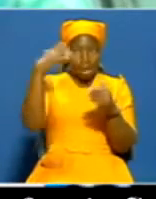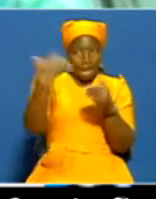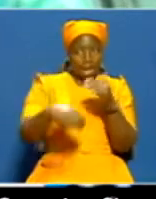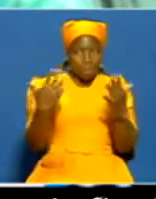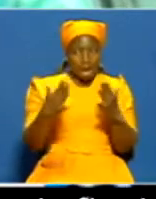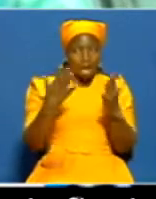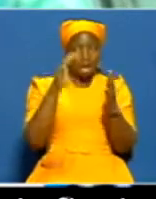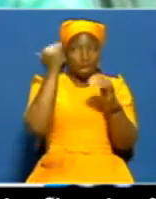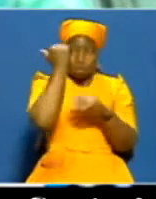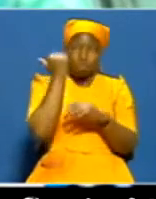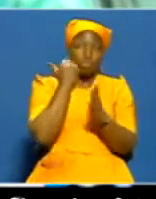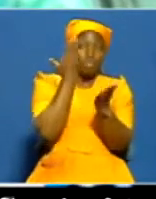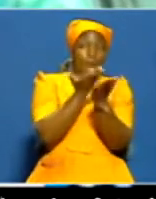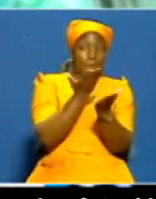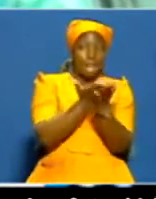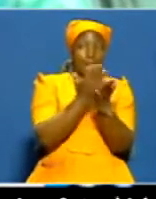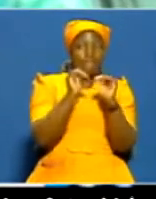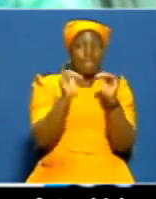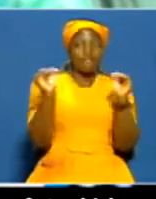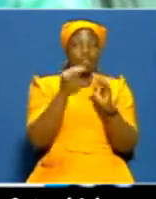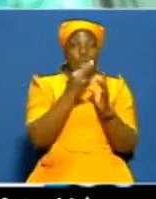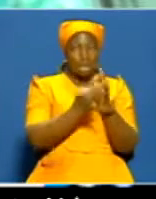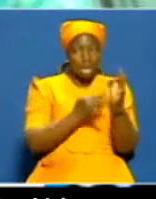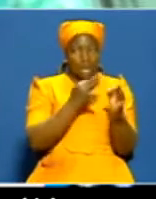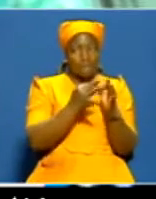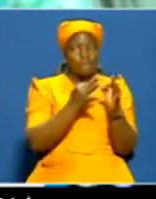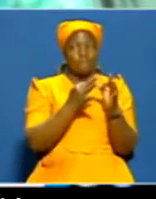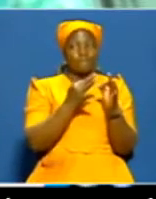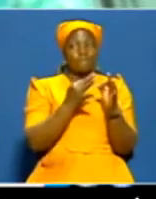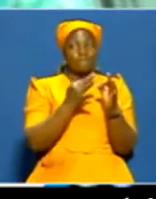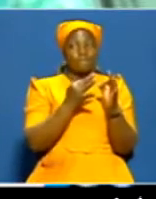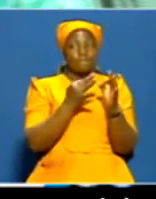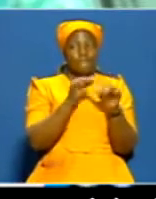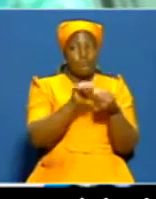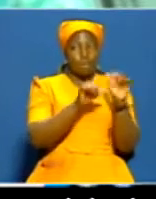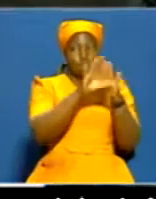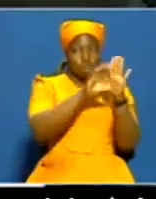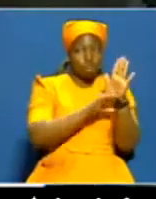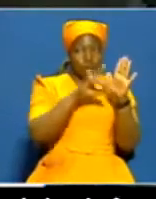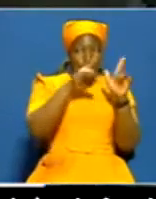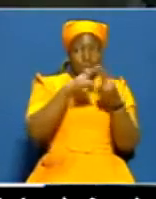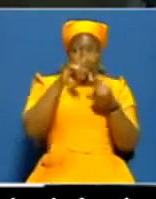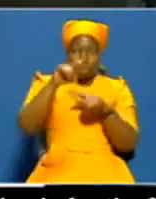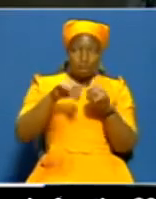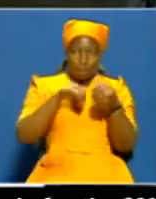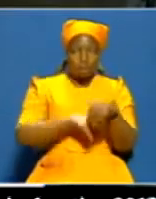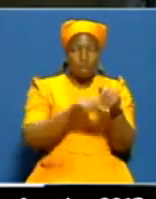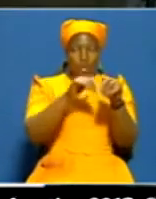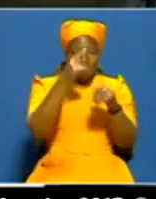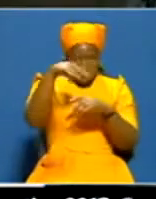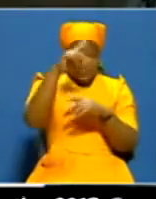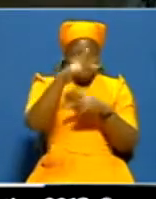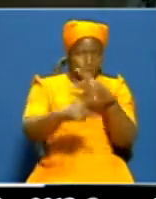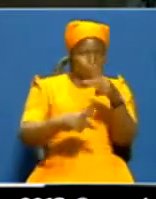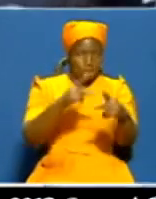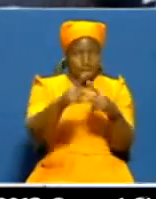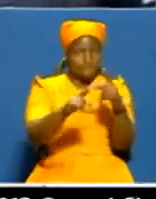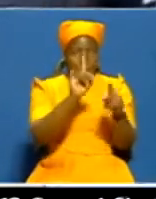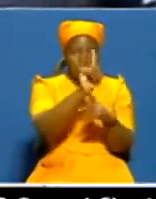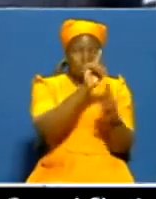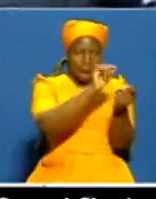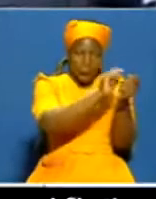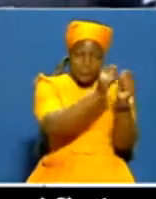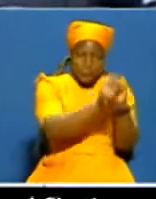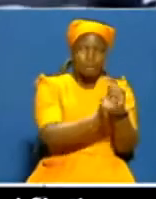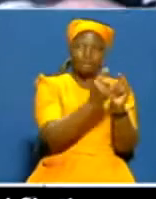want to change the constitution, let them follow the proper procedure. One amendment at a time. But in making their final submissions